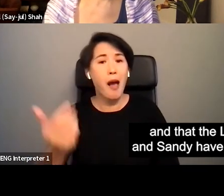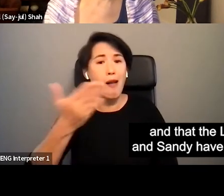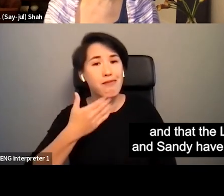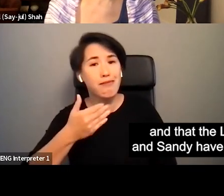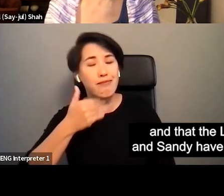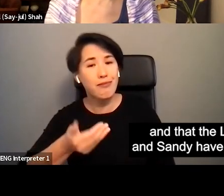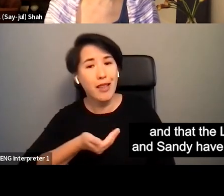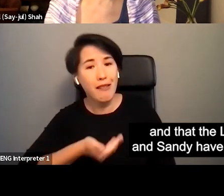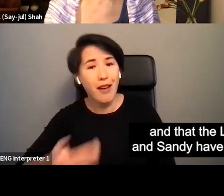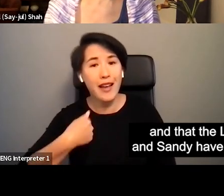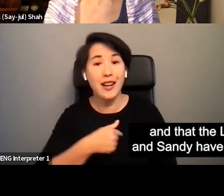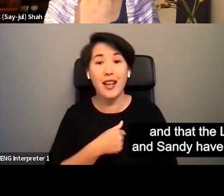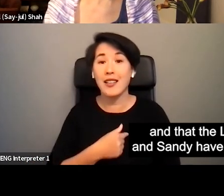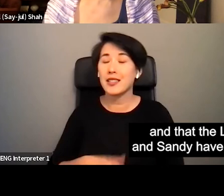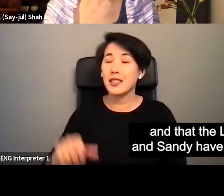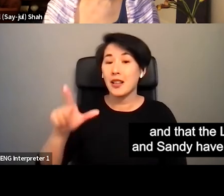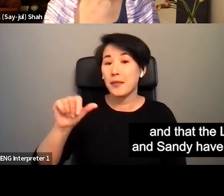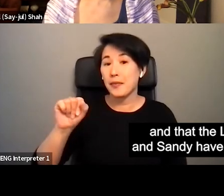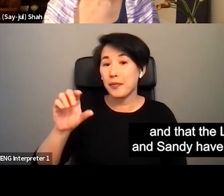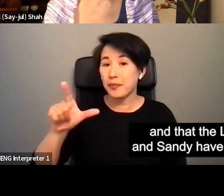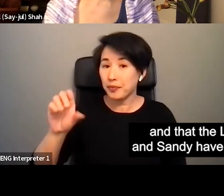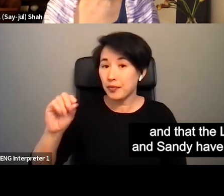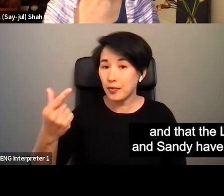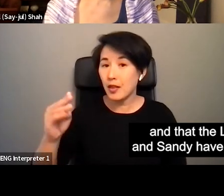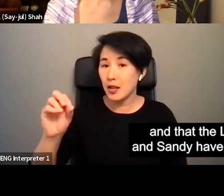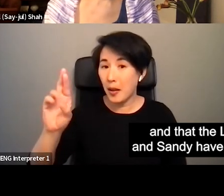the Longmore Institute and Sandy